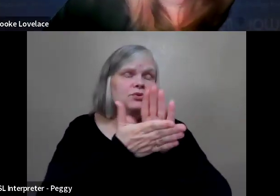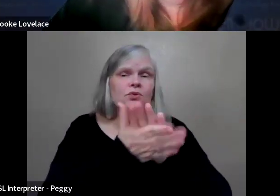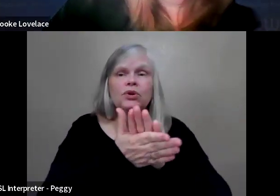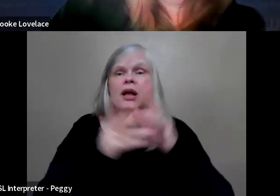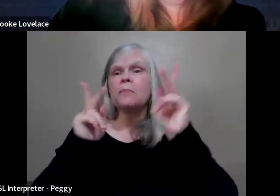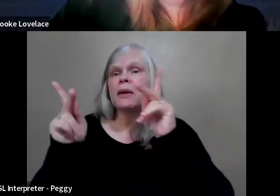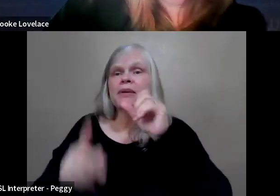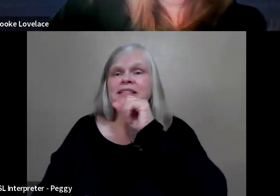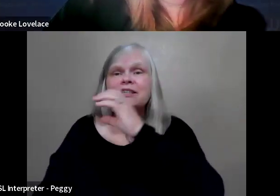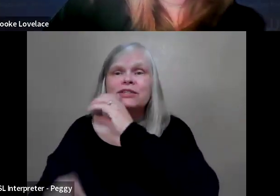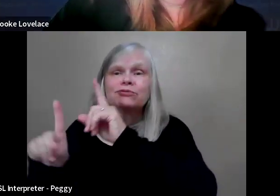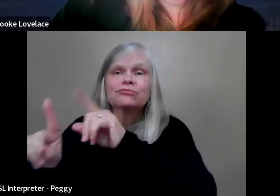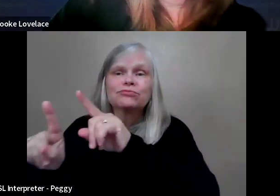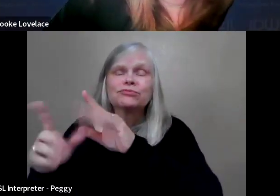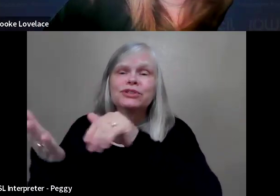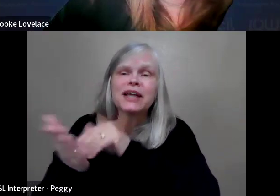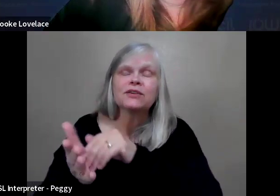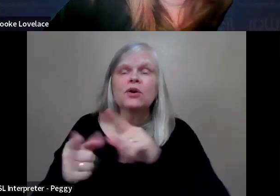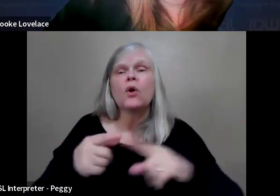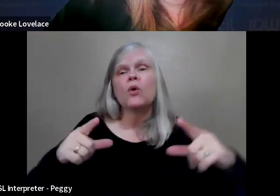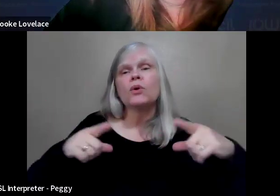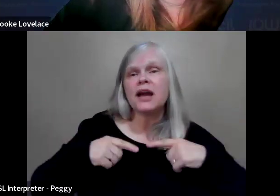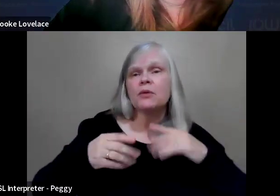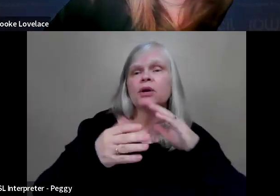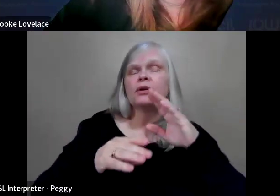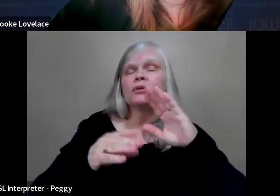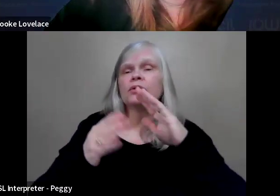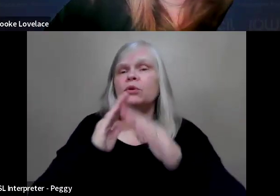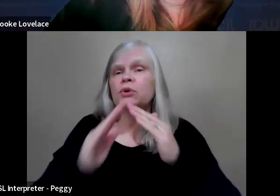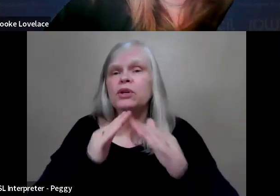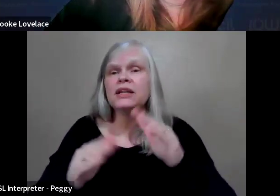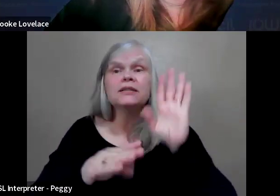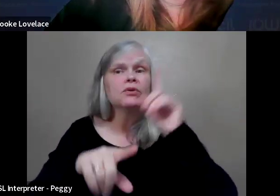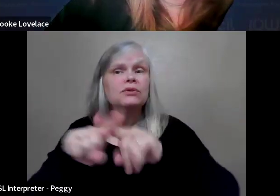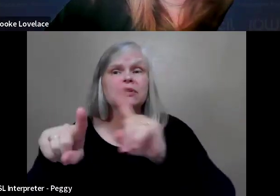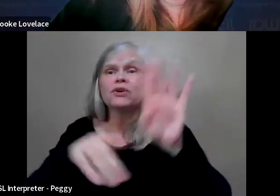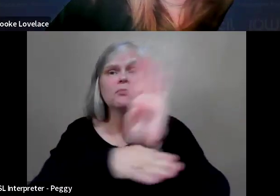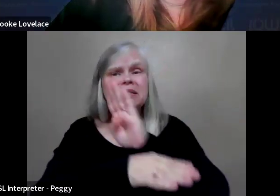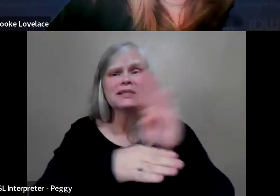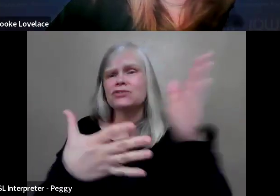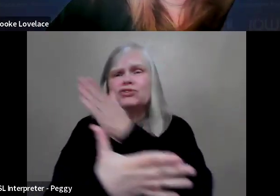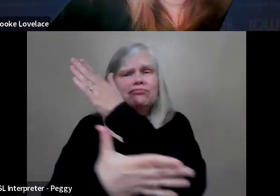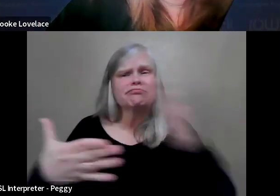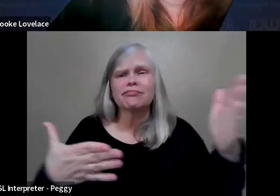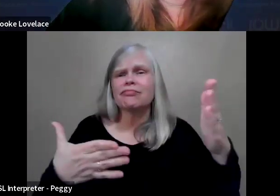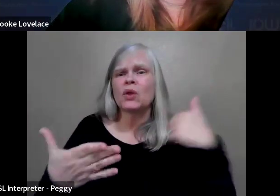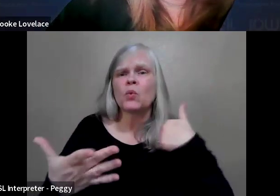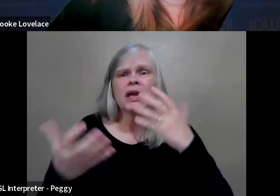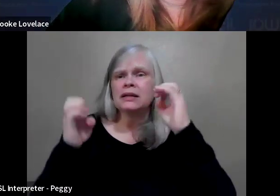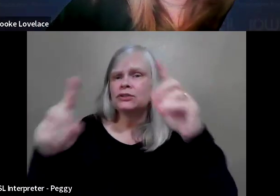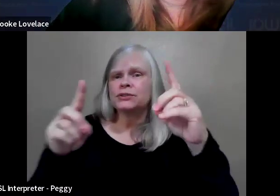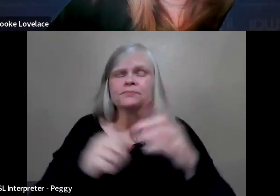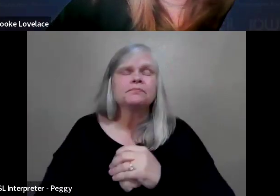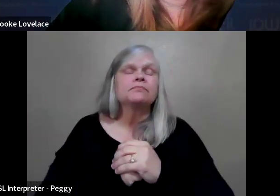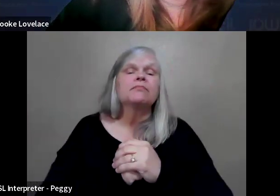senior centers and retirement communities and businesses and anywhere in between. Now, since we've partnered with